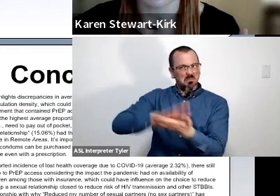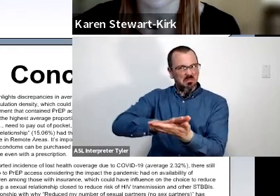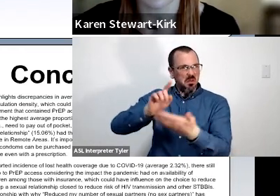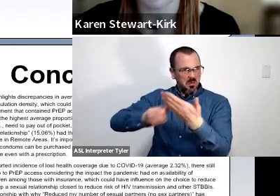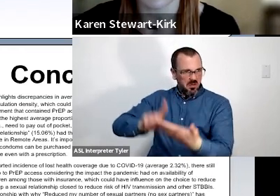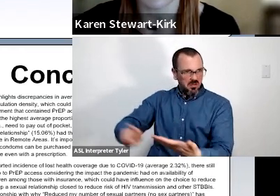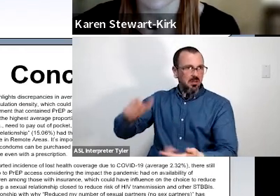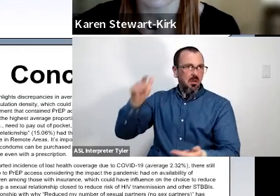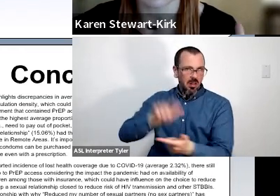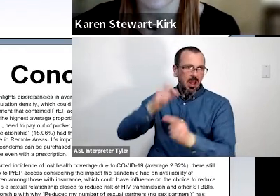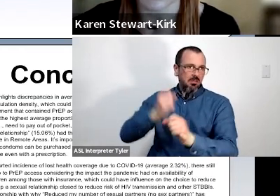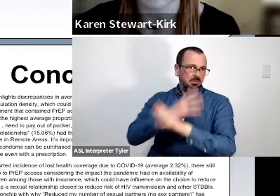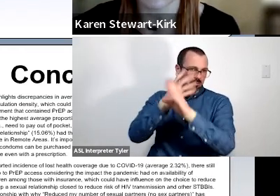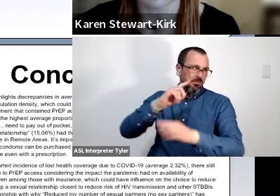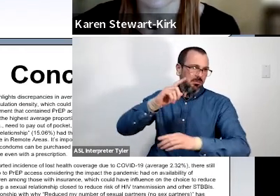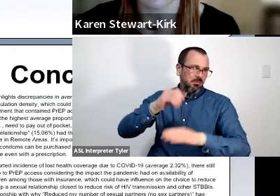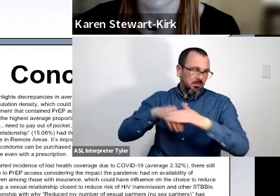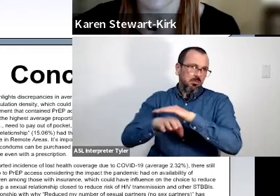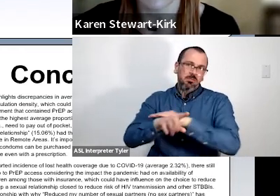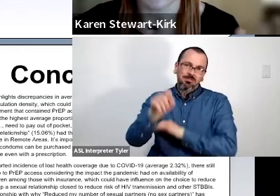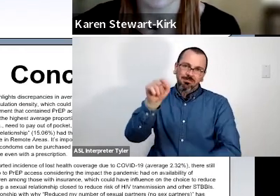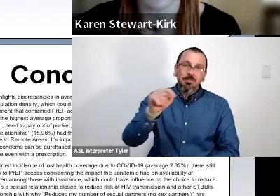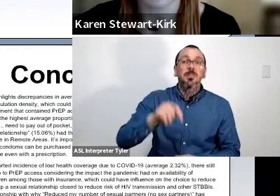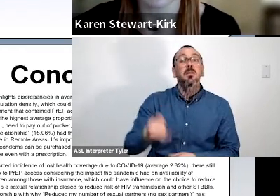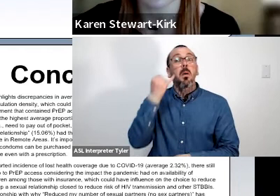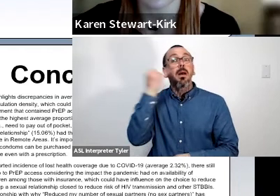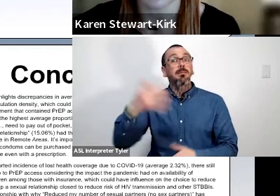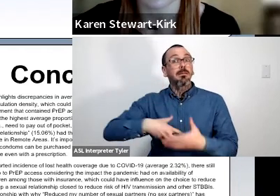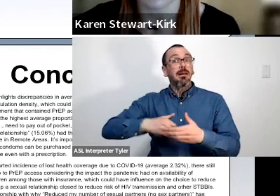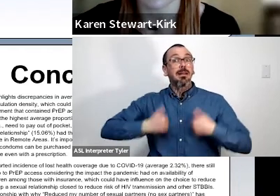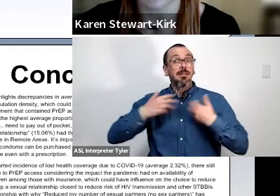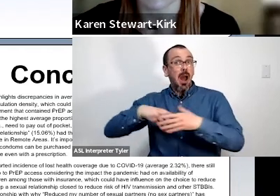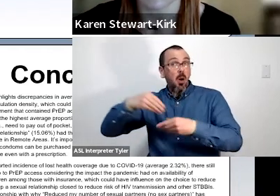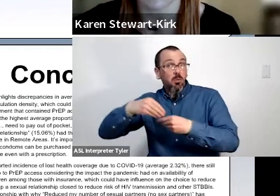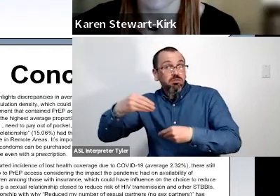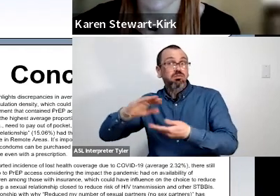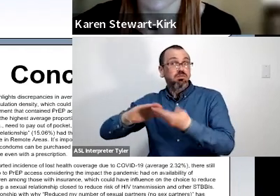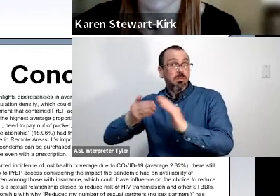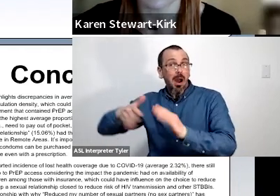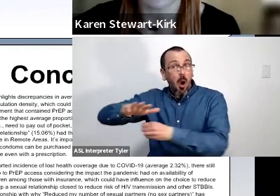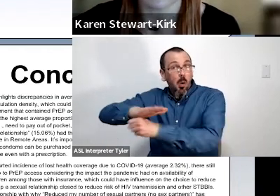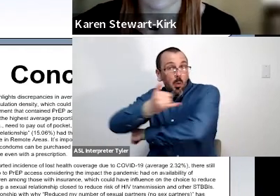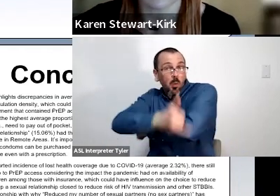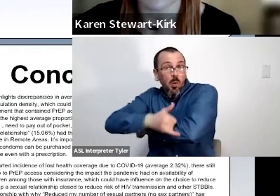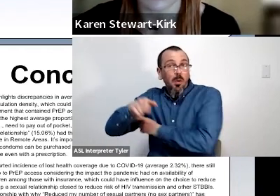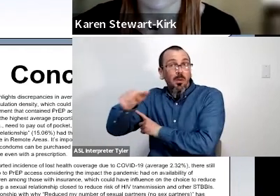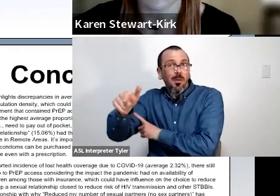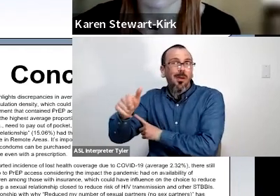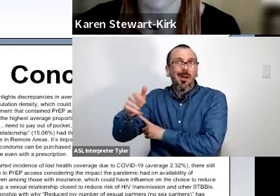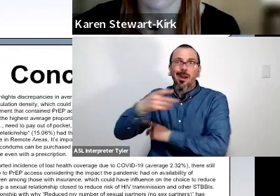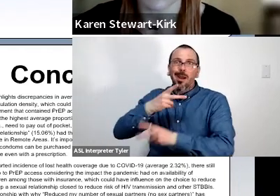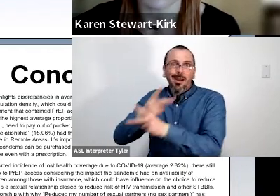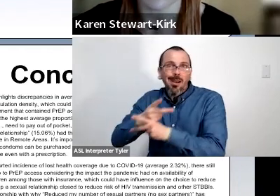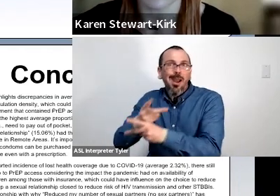rural and remote communities have unique challenges to receiving care, and compared to their urban and suburban counterparts, previous research has